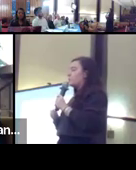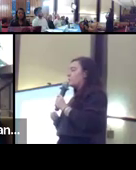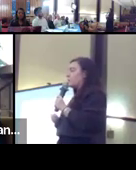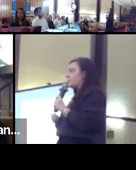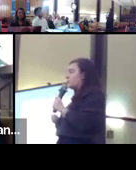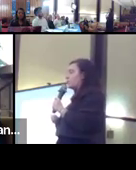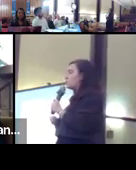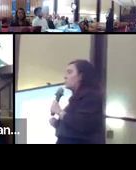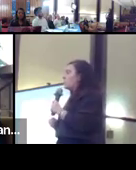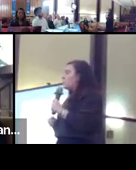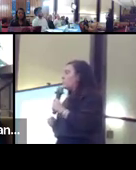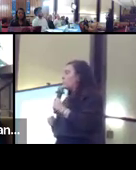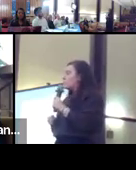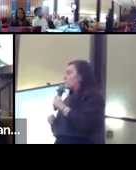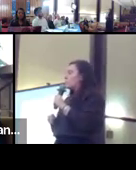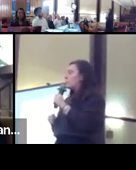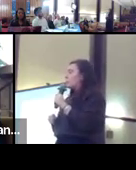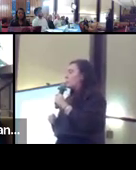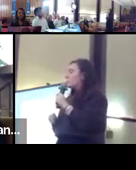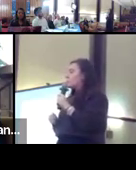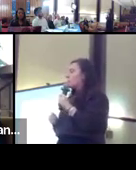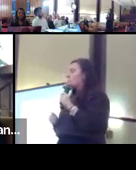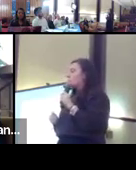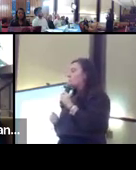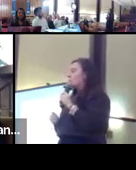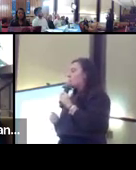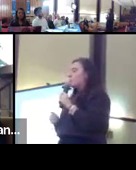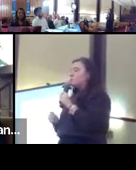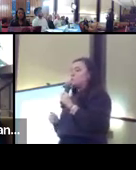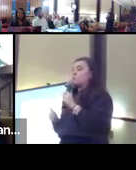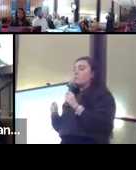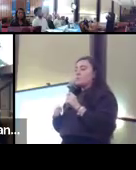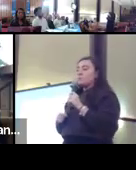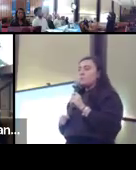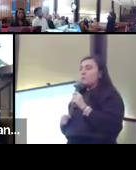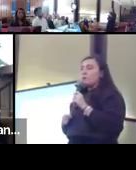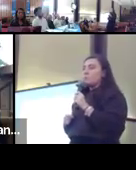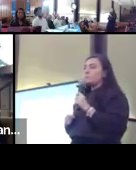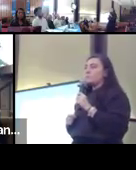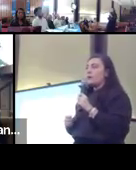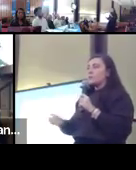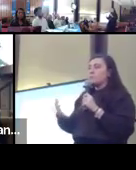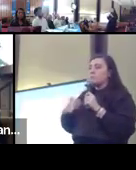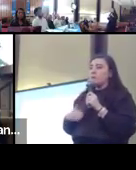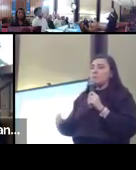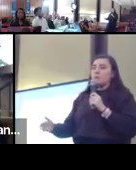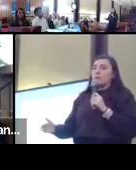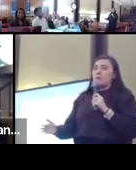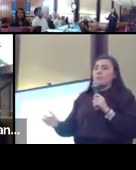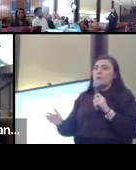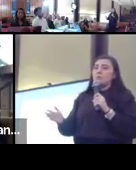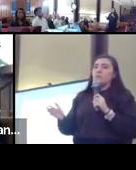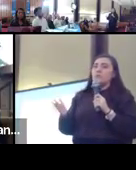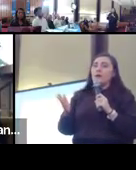that they can get to where they need to go. And then also coordinating transportation improvements with new development. So as new development